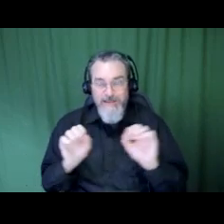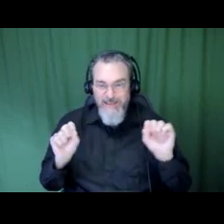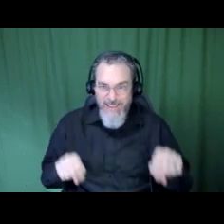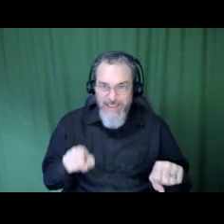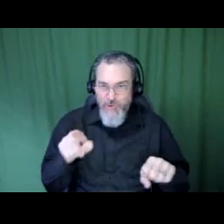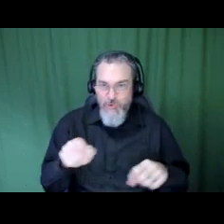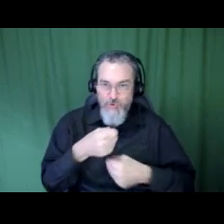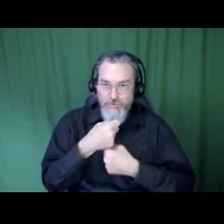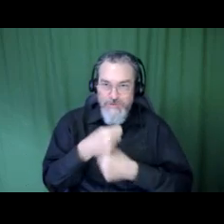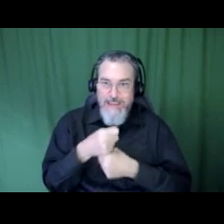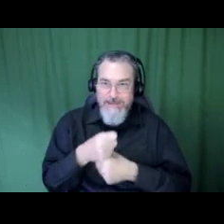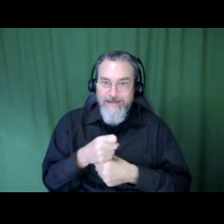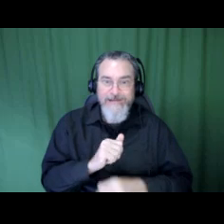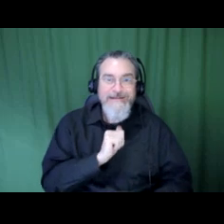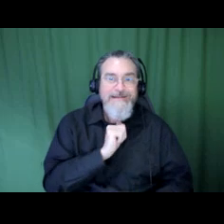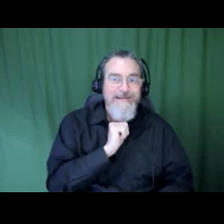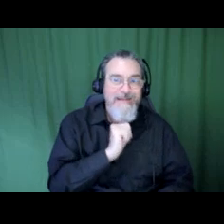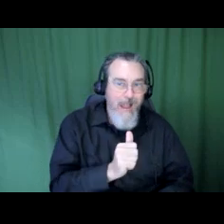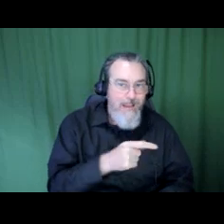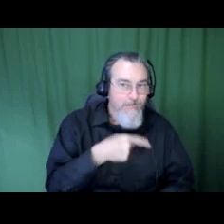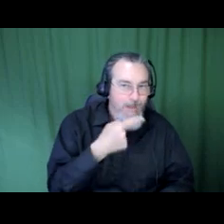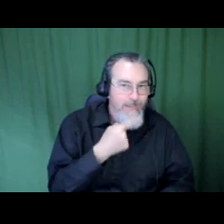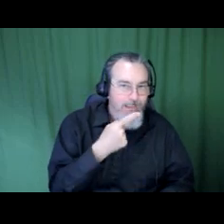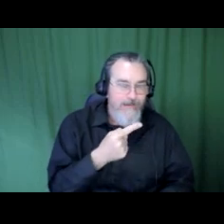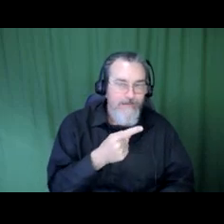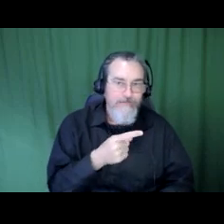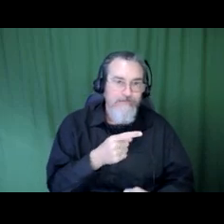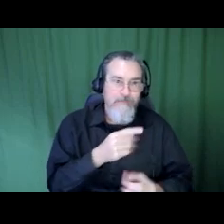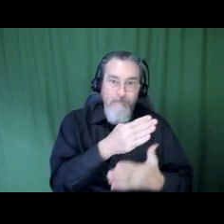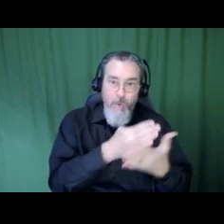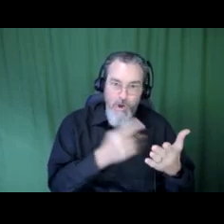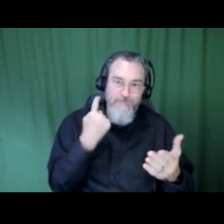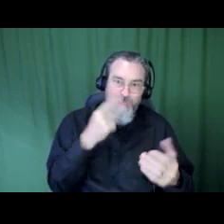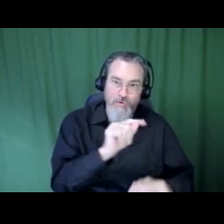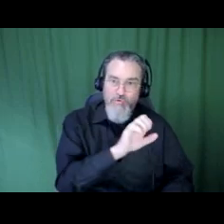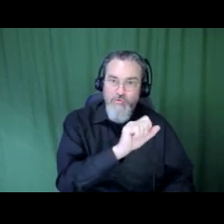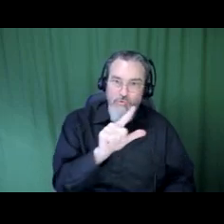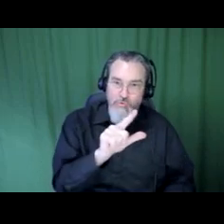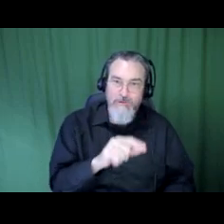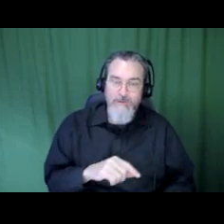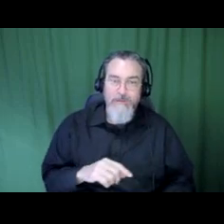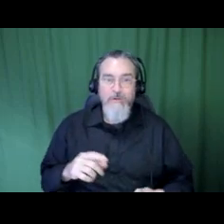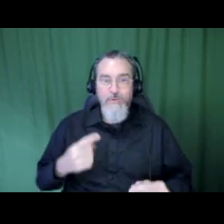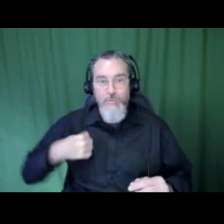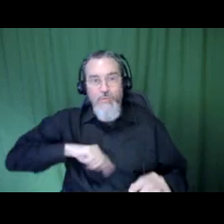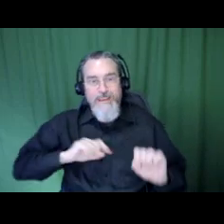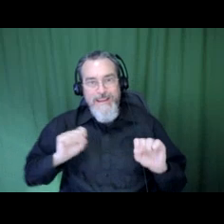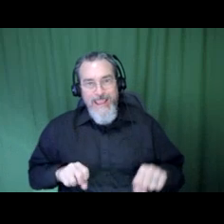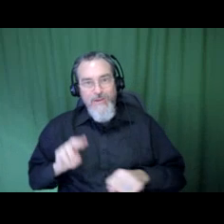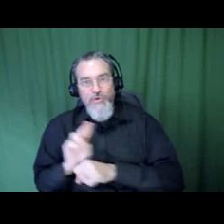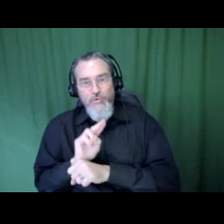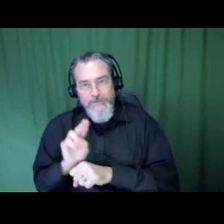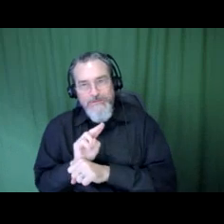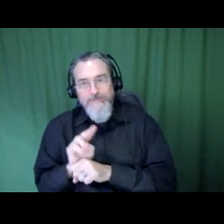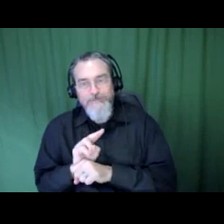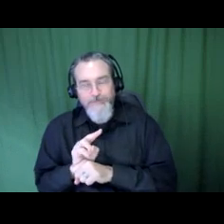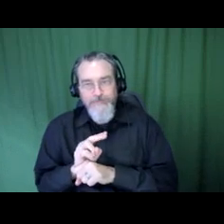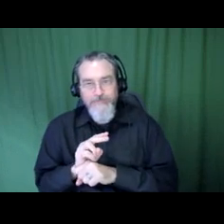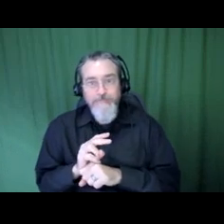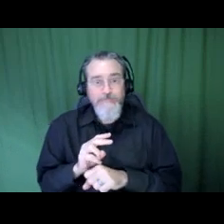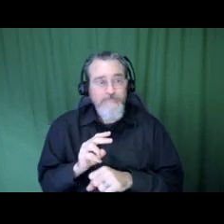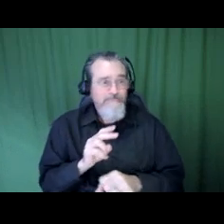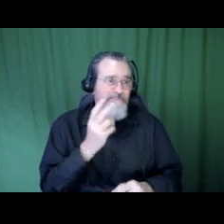facet of this tool for ASPA to use, which they've already done for other entities here, including our hospital. And so our hospital does